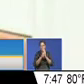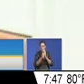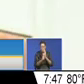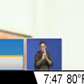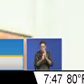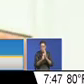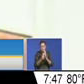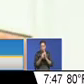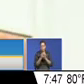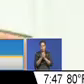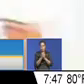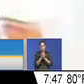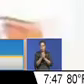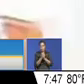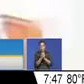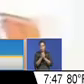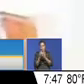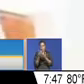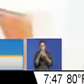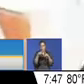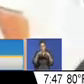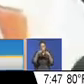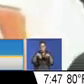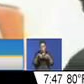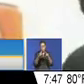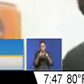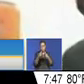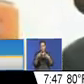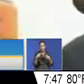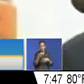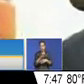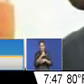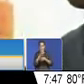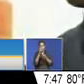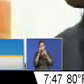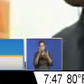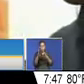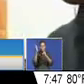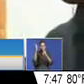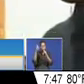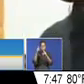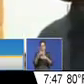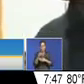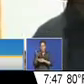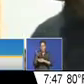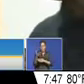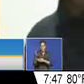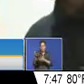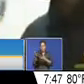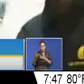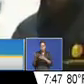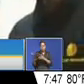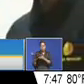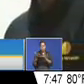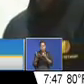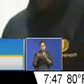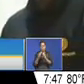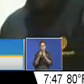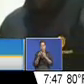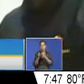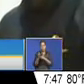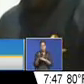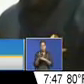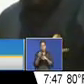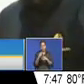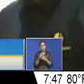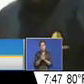throws some curveballs at you sometimes. We lost some players. We have a young team. And we expect these seniors to really pull the team through this year. Just tell me a bit about the makeup of